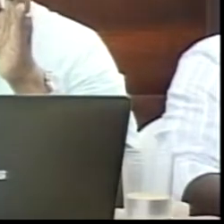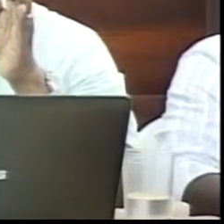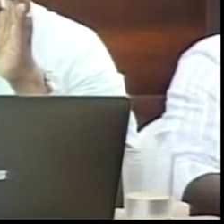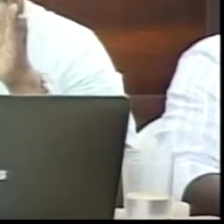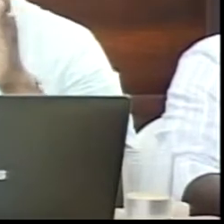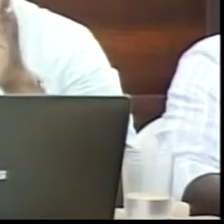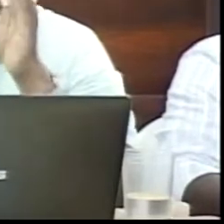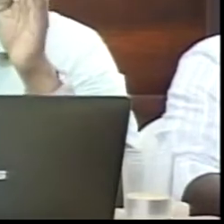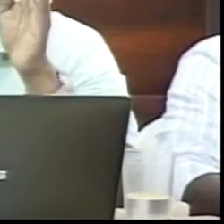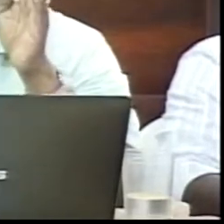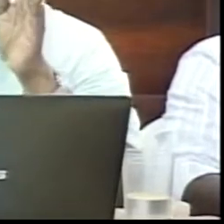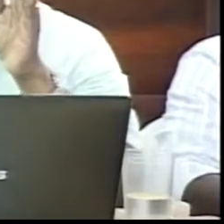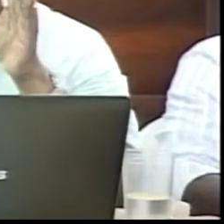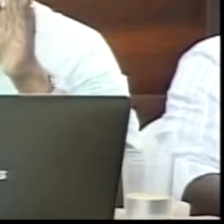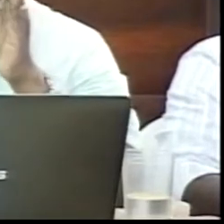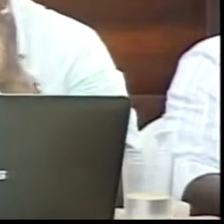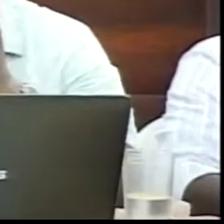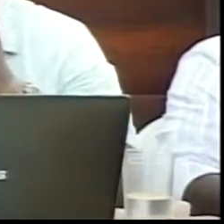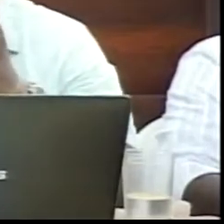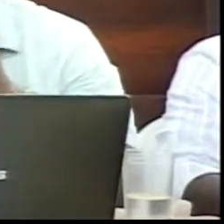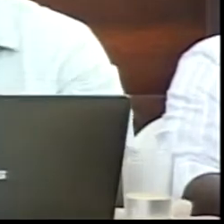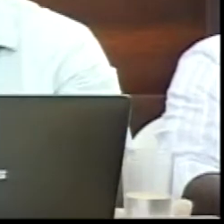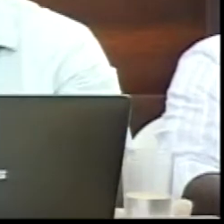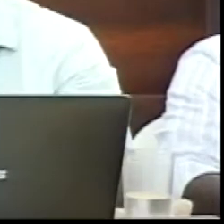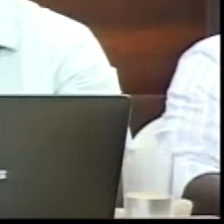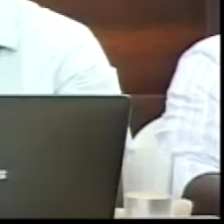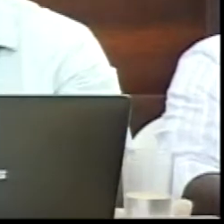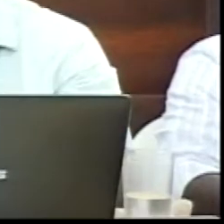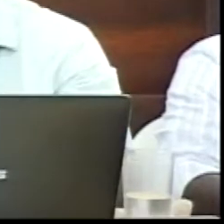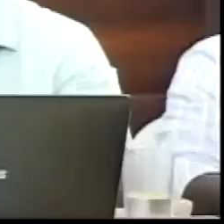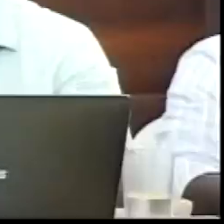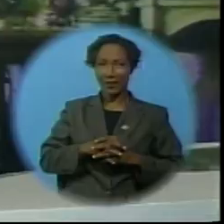bleeps, valleys and hills.